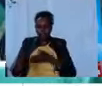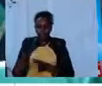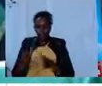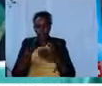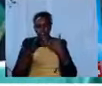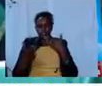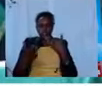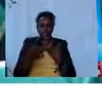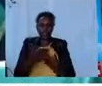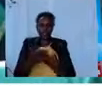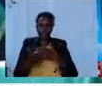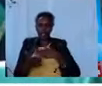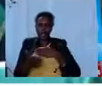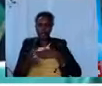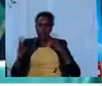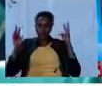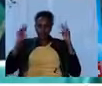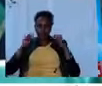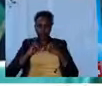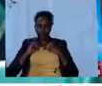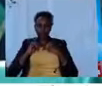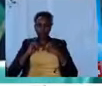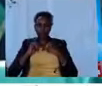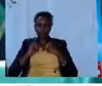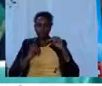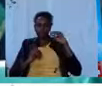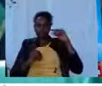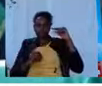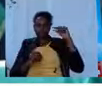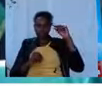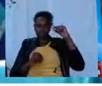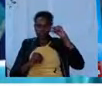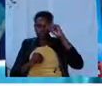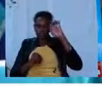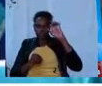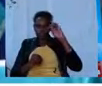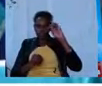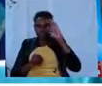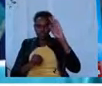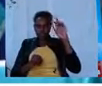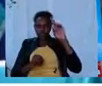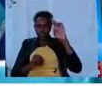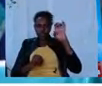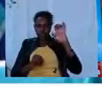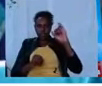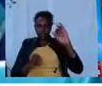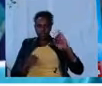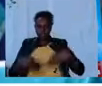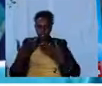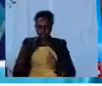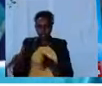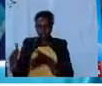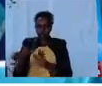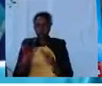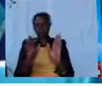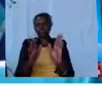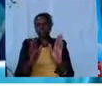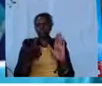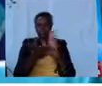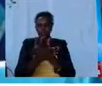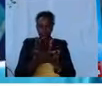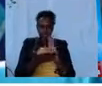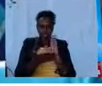to thank our provost, Canon Joyfrey, for according me this opportunity to